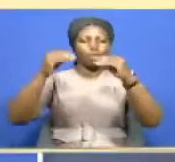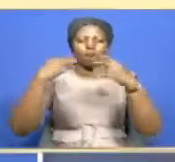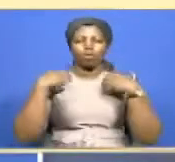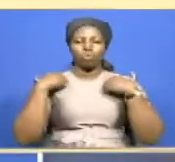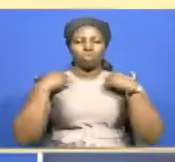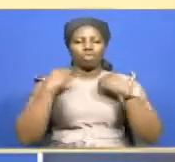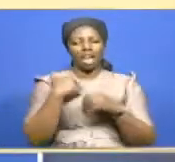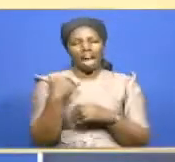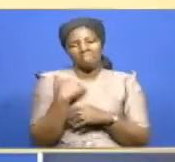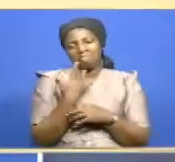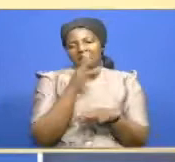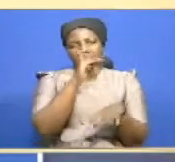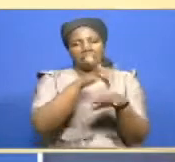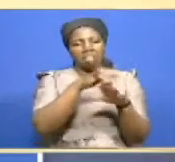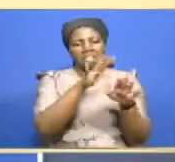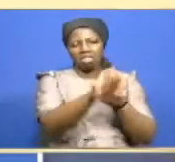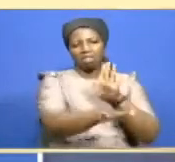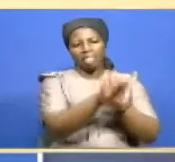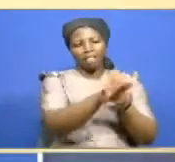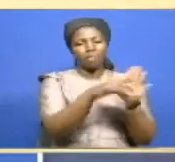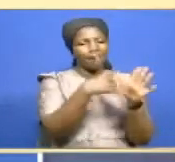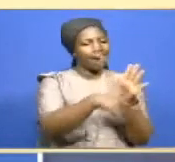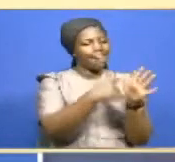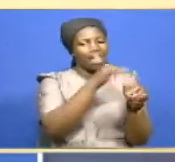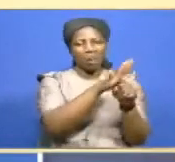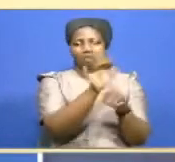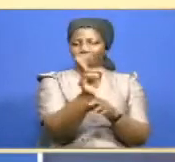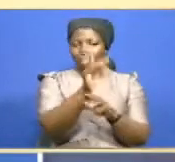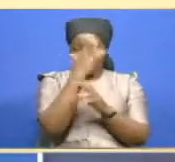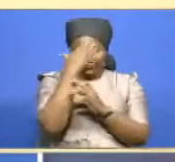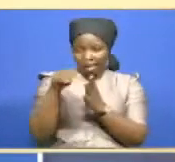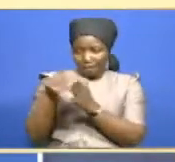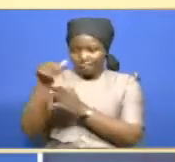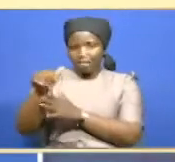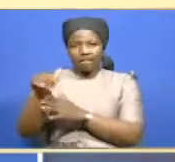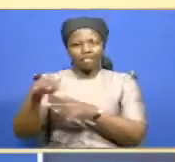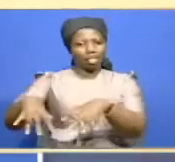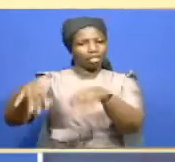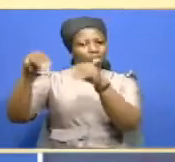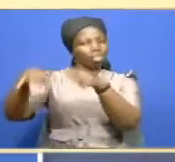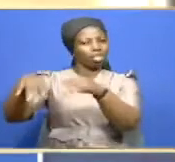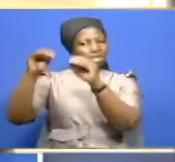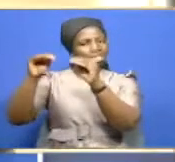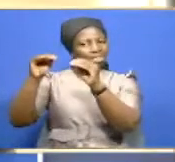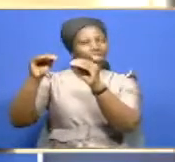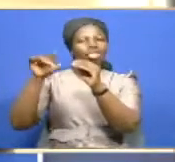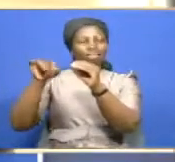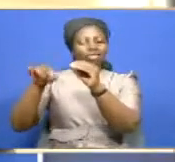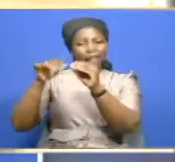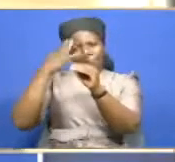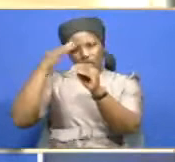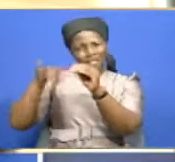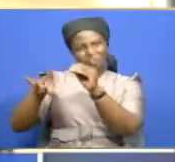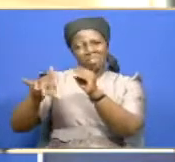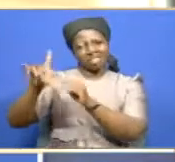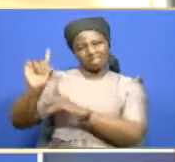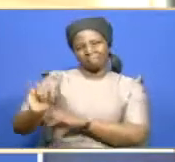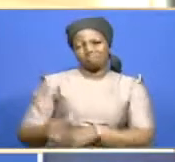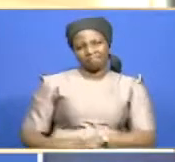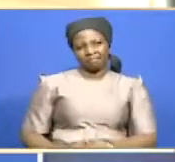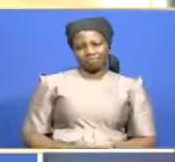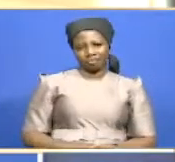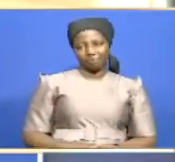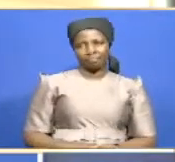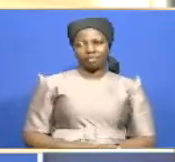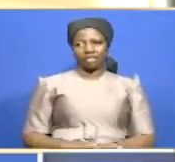on the textile industry, since the purchase of second-hand clothes in Kenya is mainly influenced by the price. So